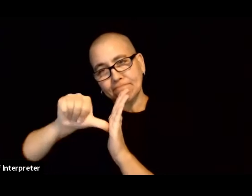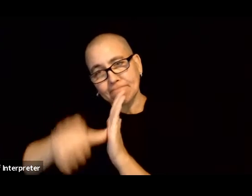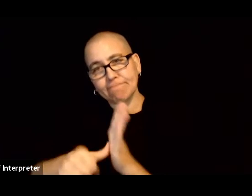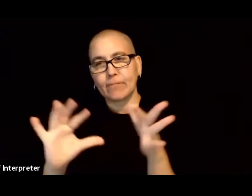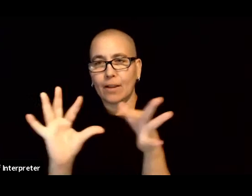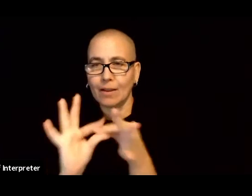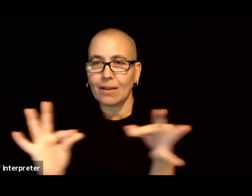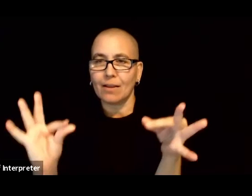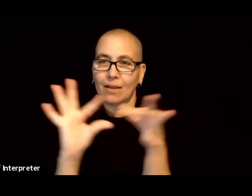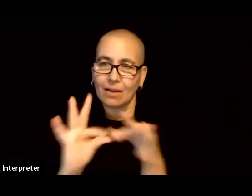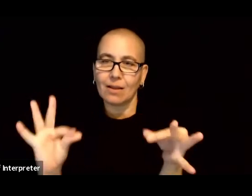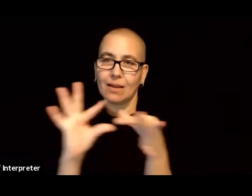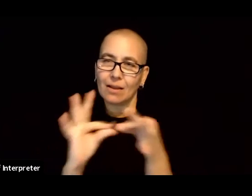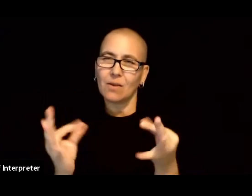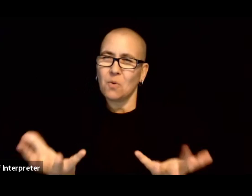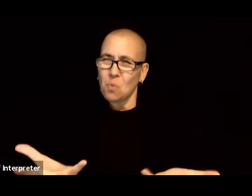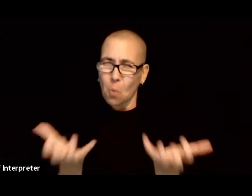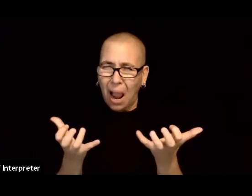finding partners,